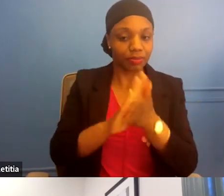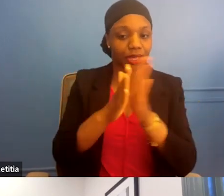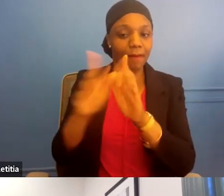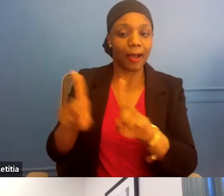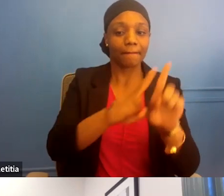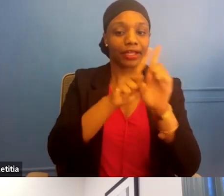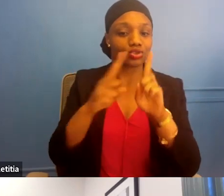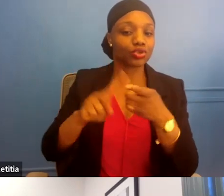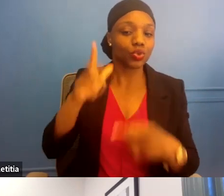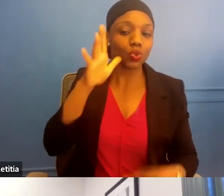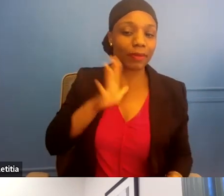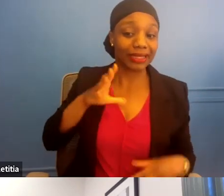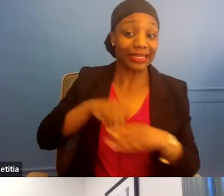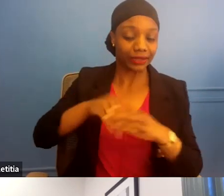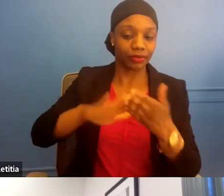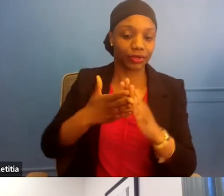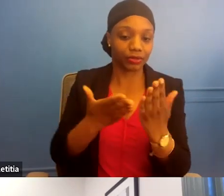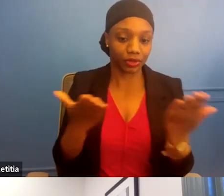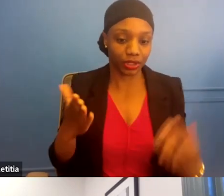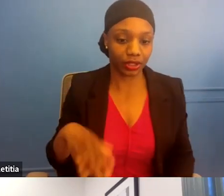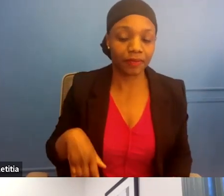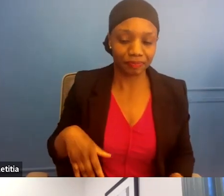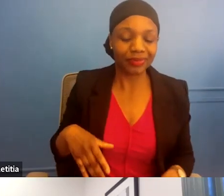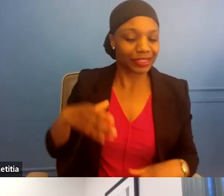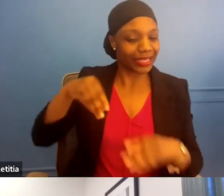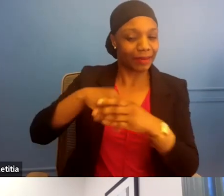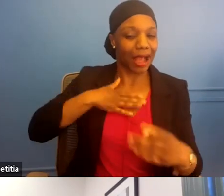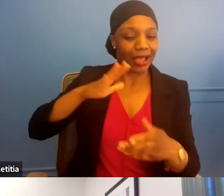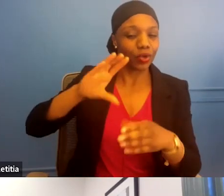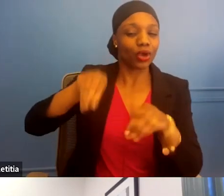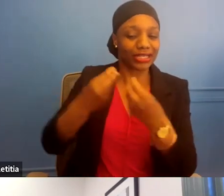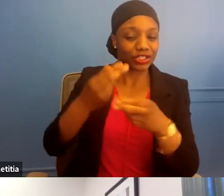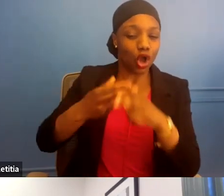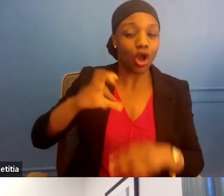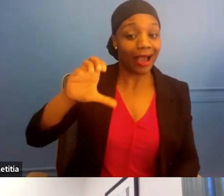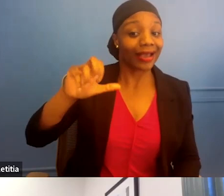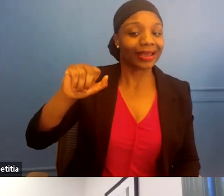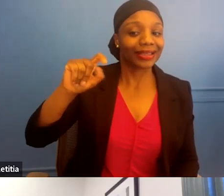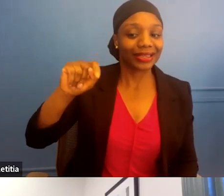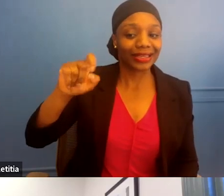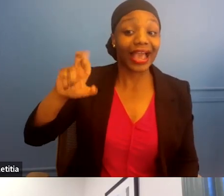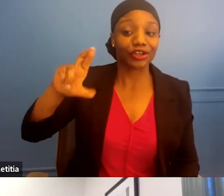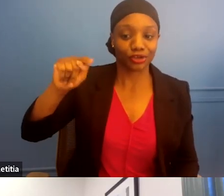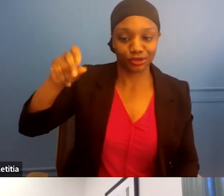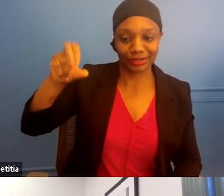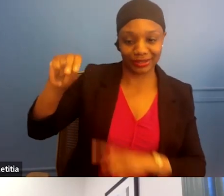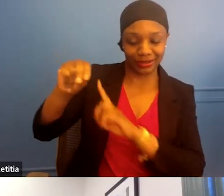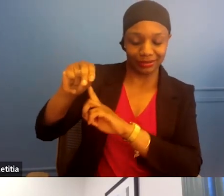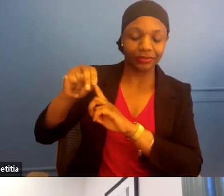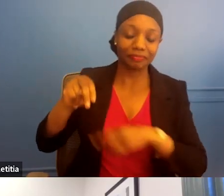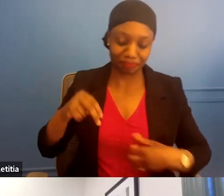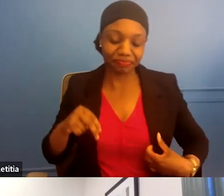women in the community. Well, as you think about, this is a question for each of you, Monica, maybe you can go first,